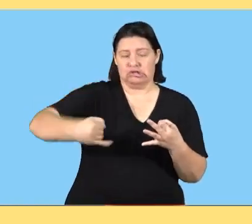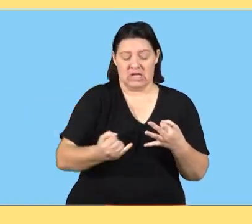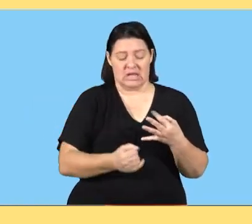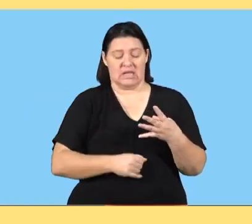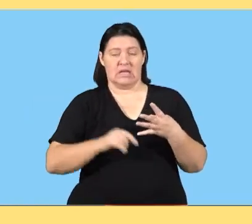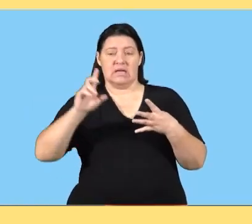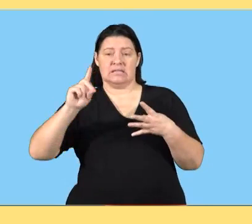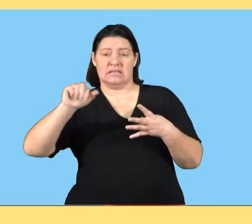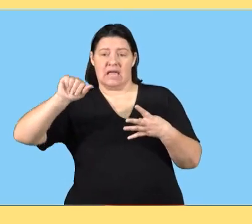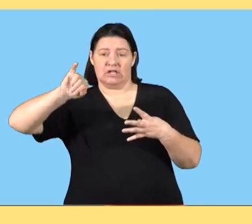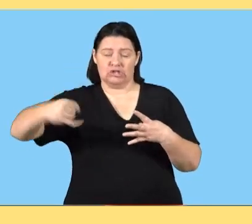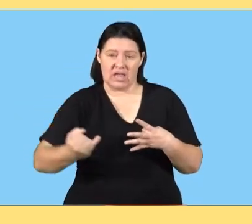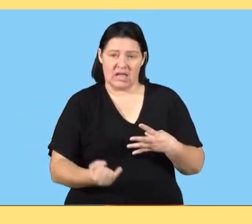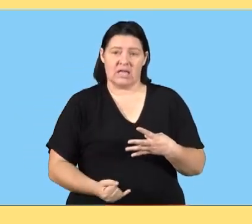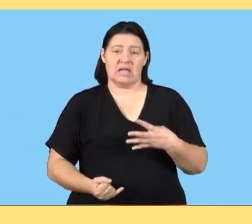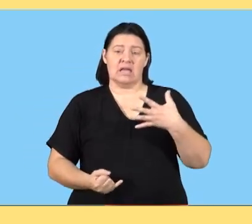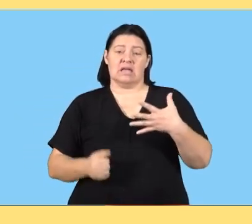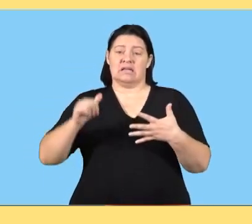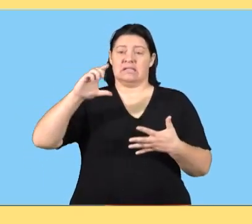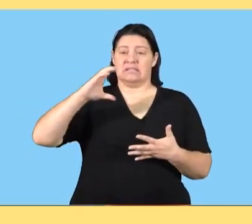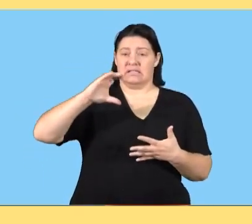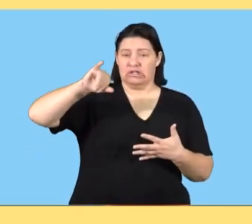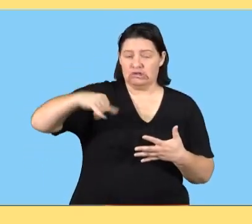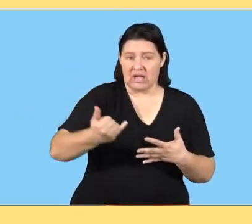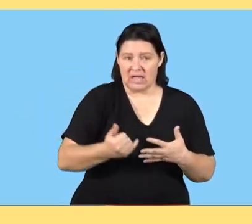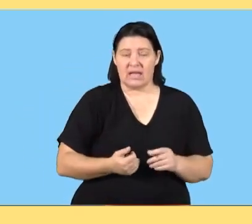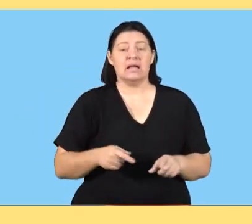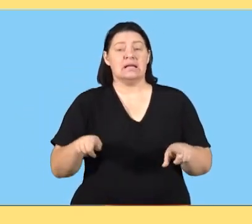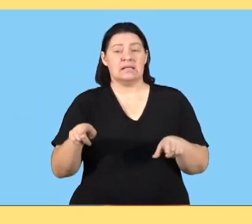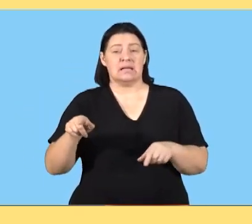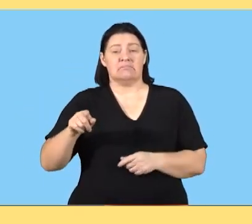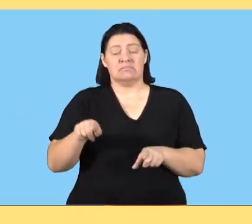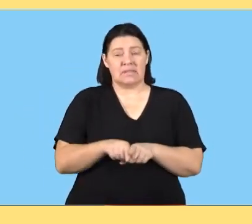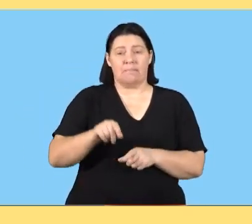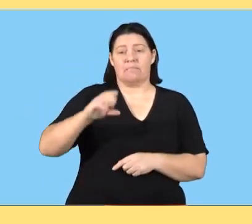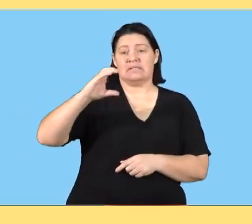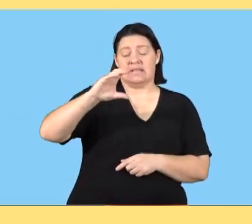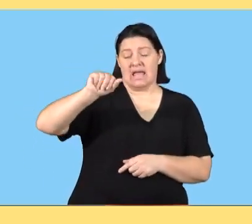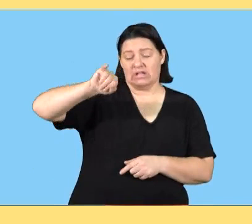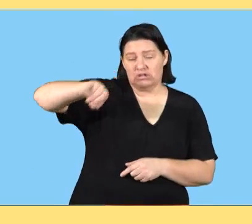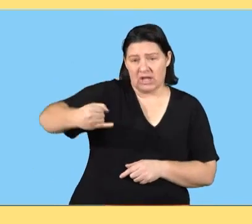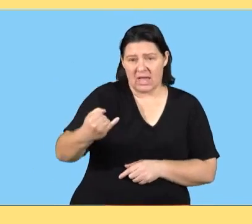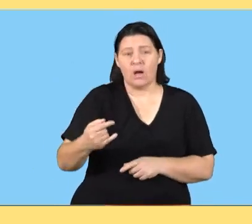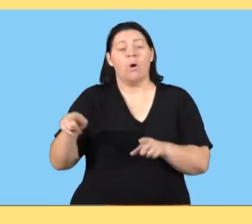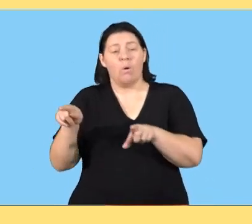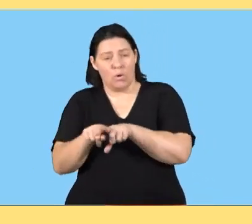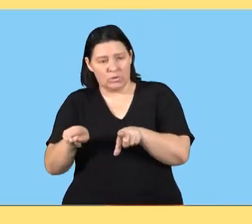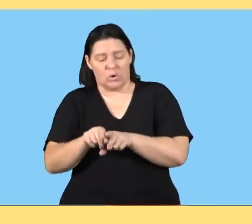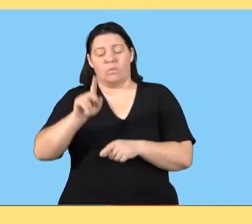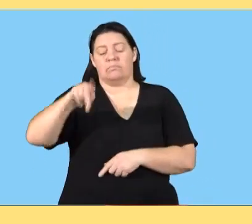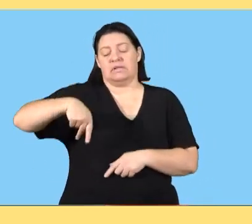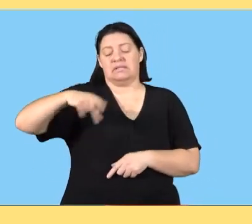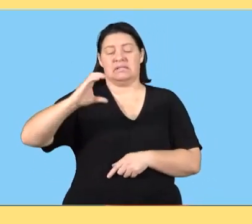DJ, debtors journal, DAJ, debtors allowances journal, CJ, your creditors journal,